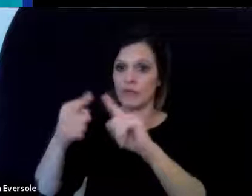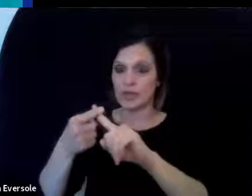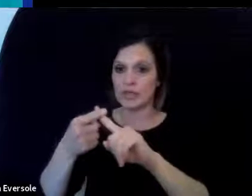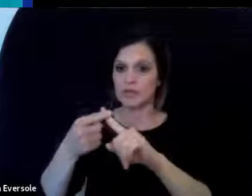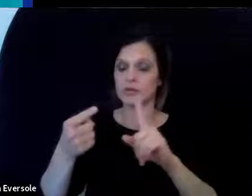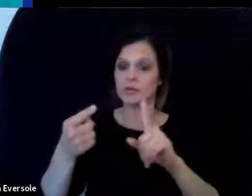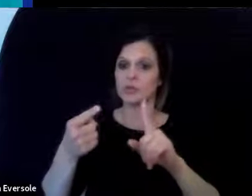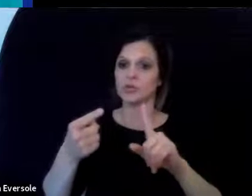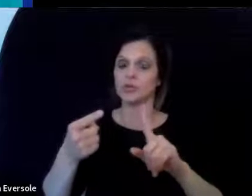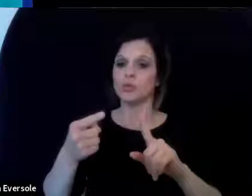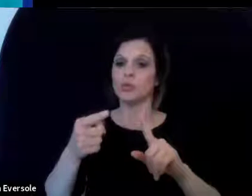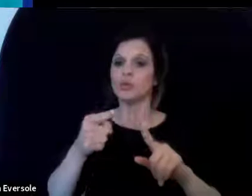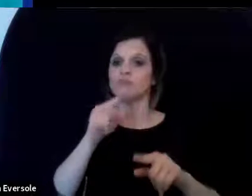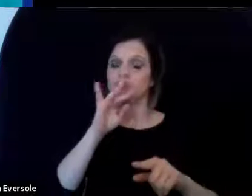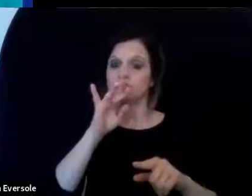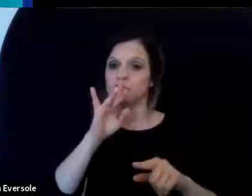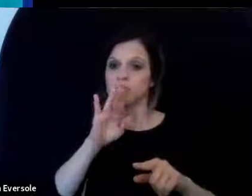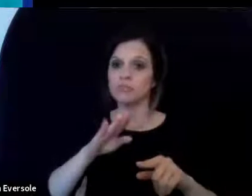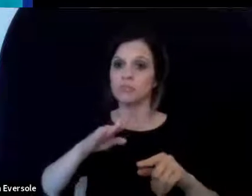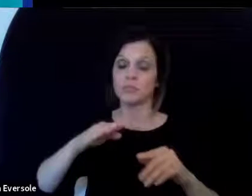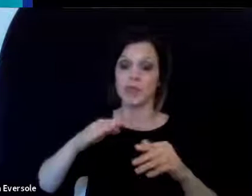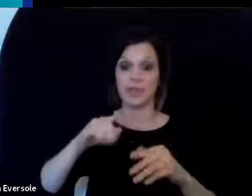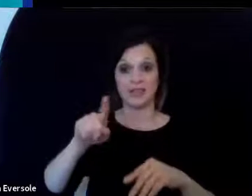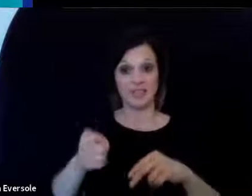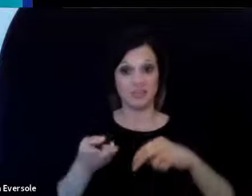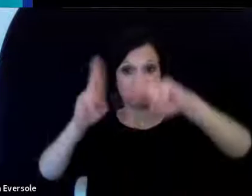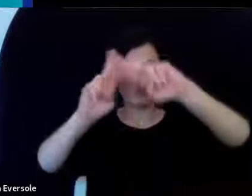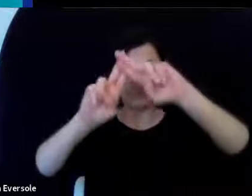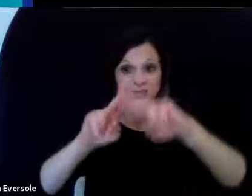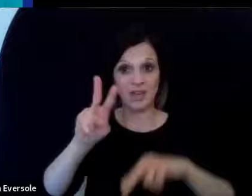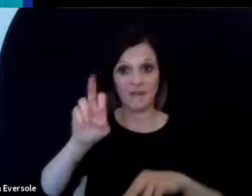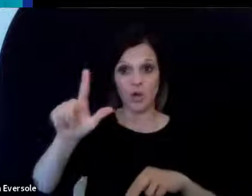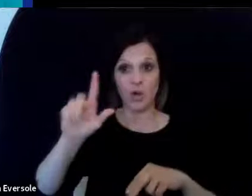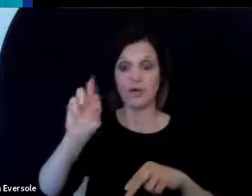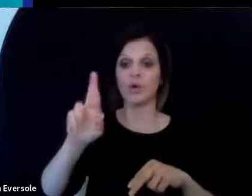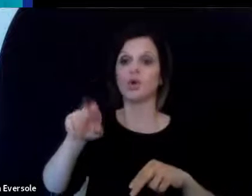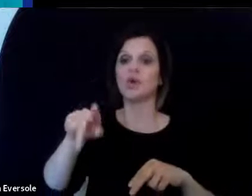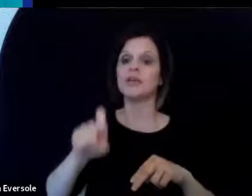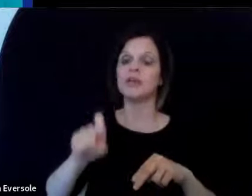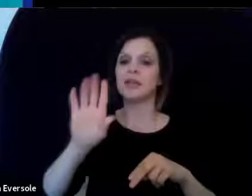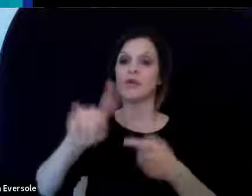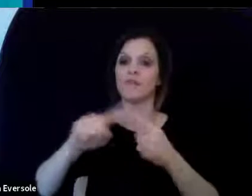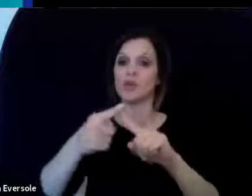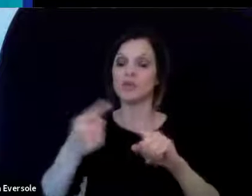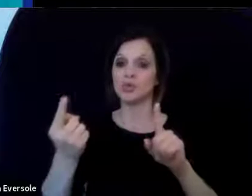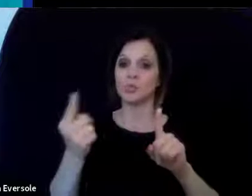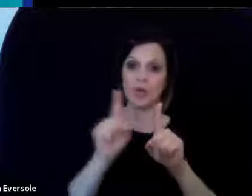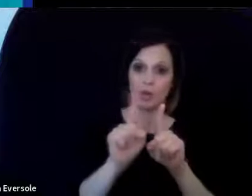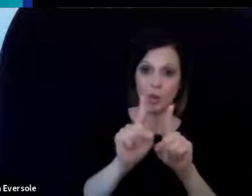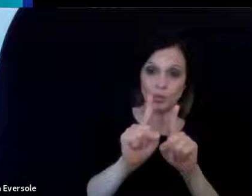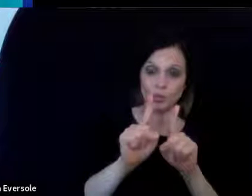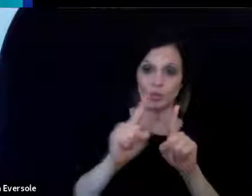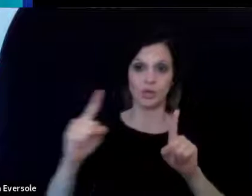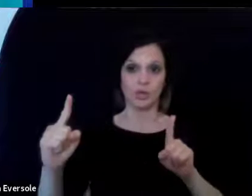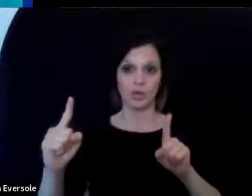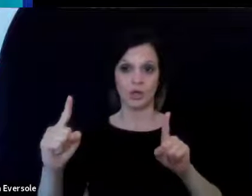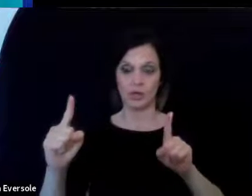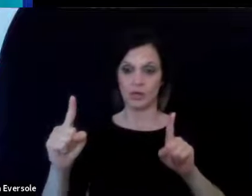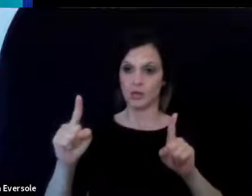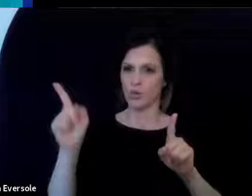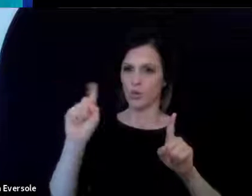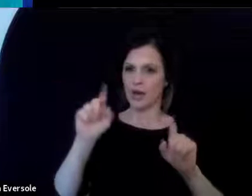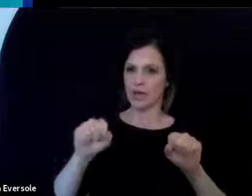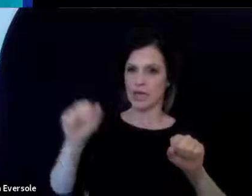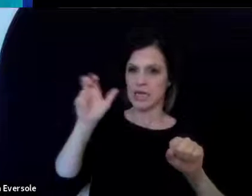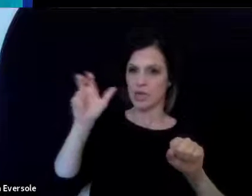And at what volume can the learner hear? You would be surprised, but depending on the tone of your voice, they may be able